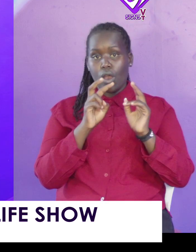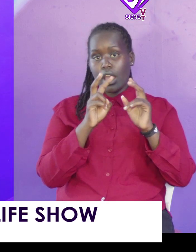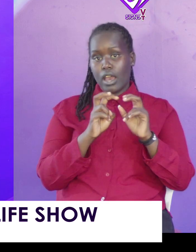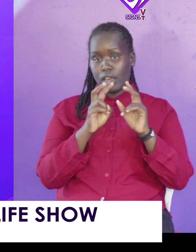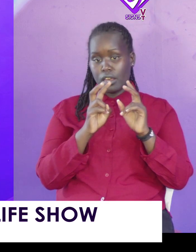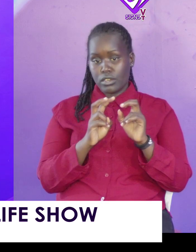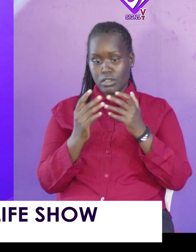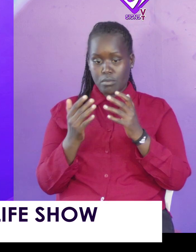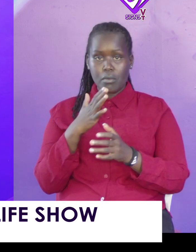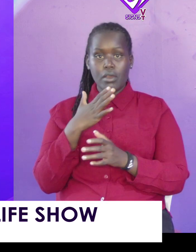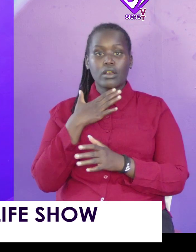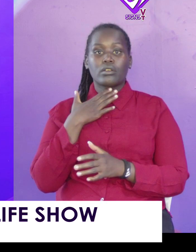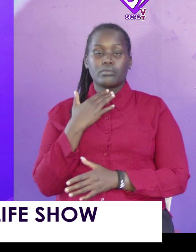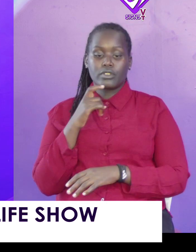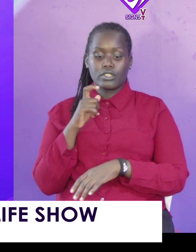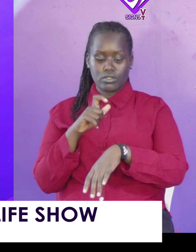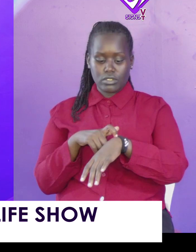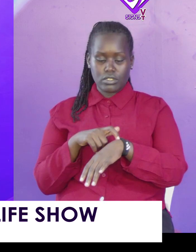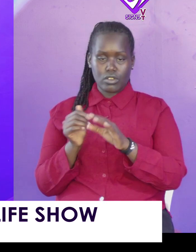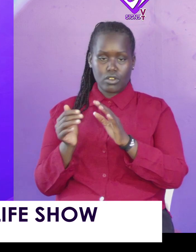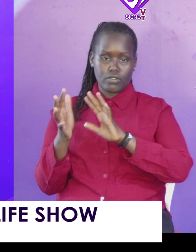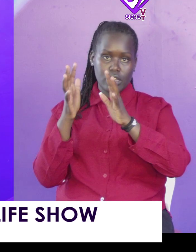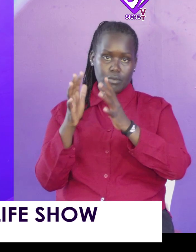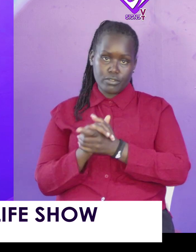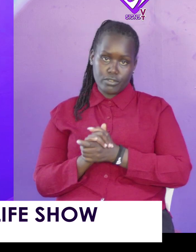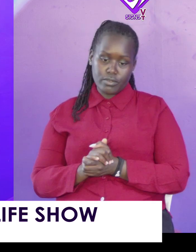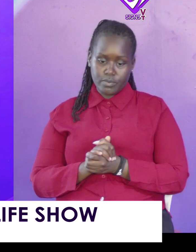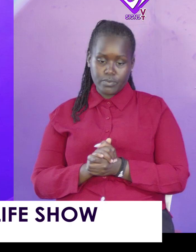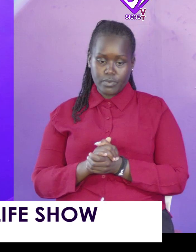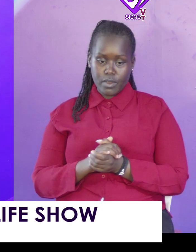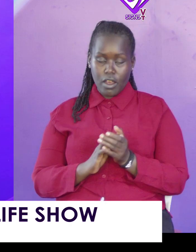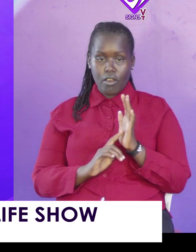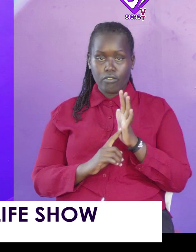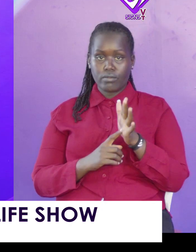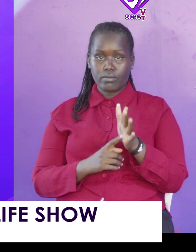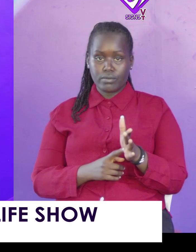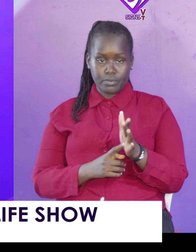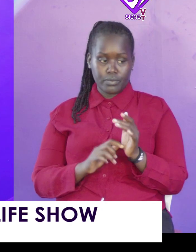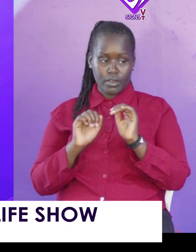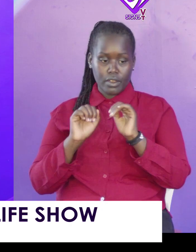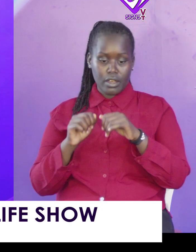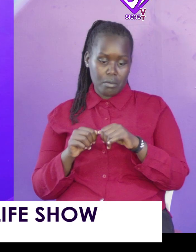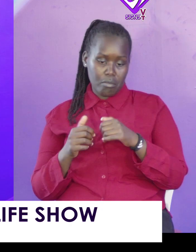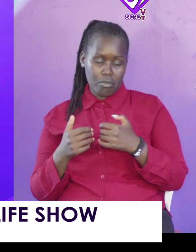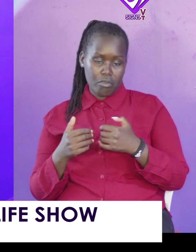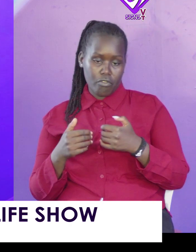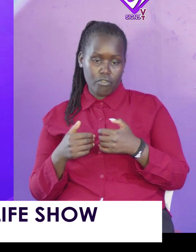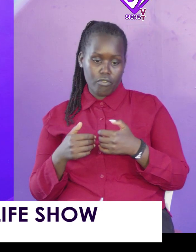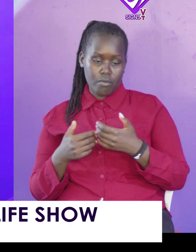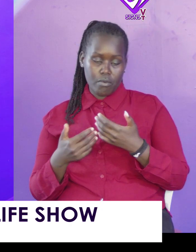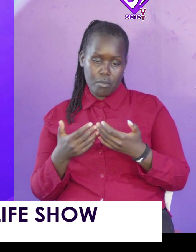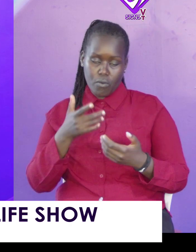don't deserve the season of celebration. Take, for instance, could you have lost eyesight like